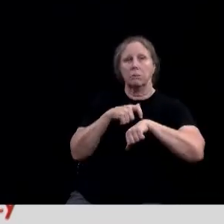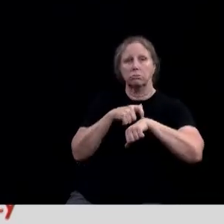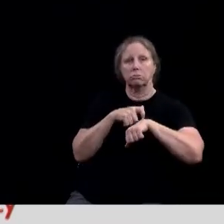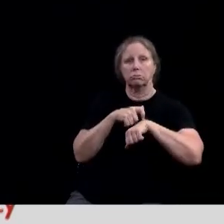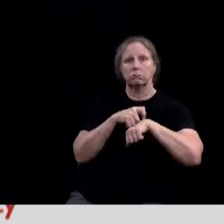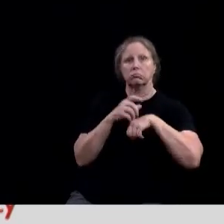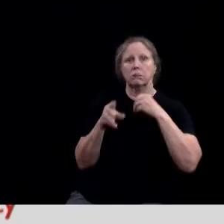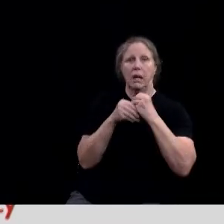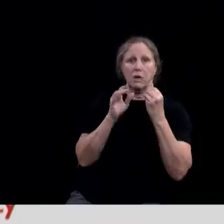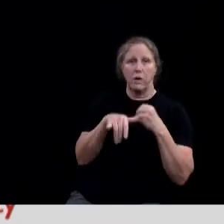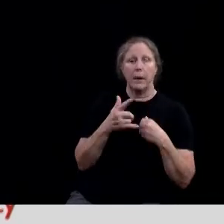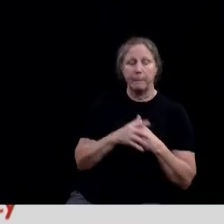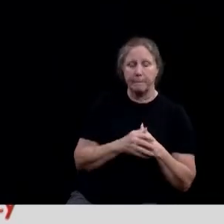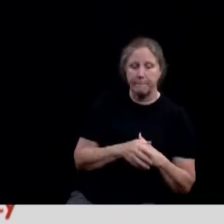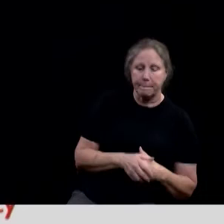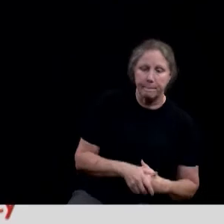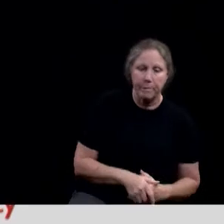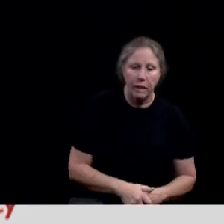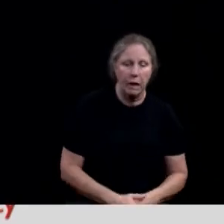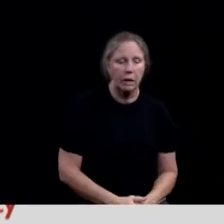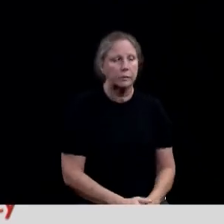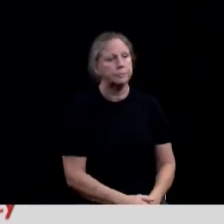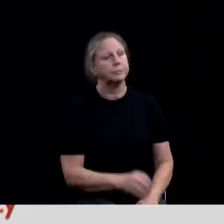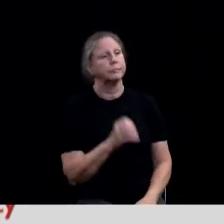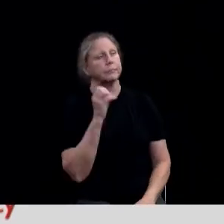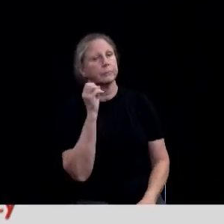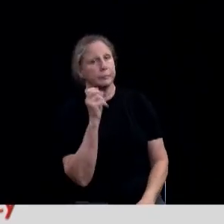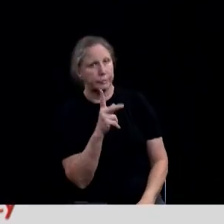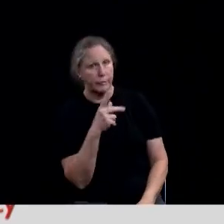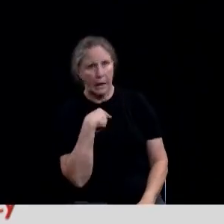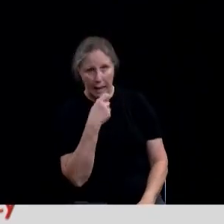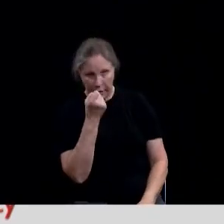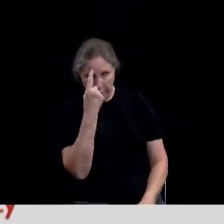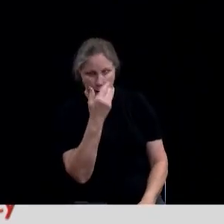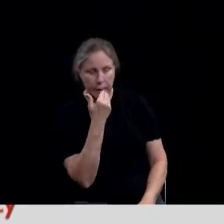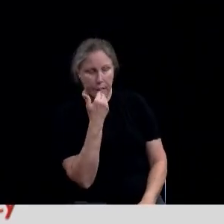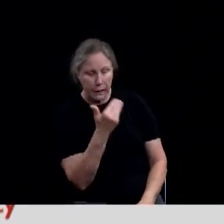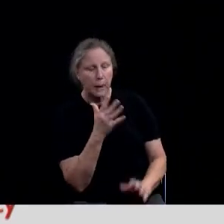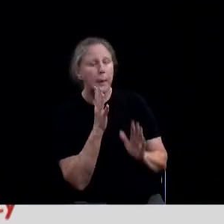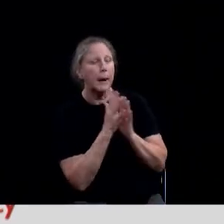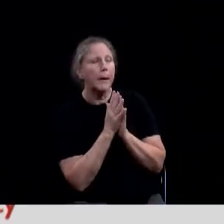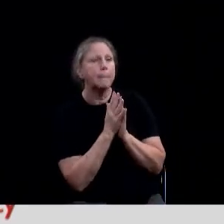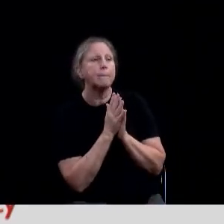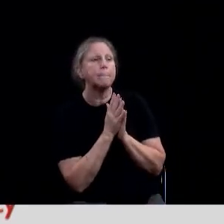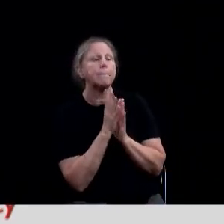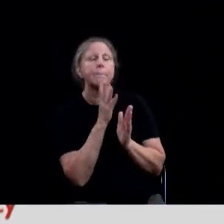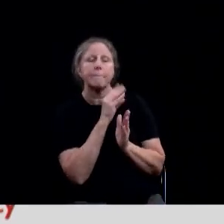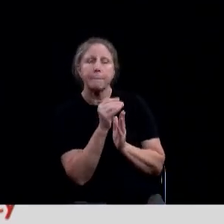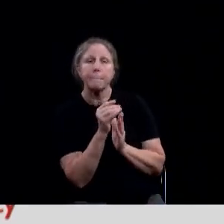Okay, I understand. Thank you. And I appreciate all the local